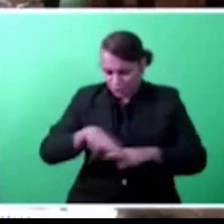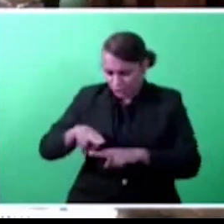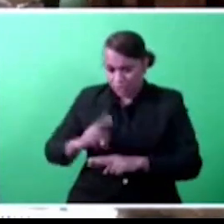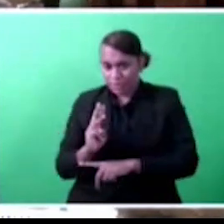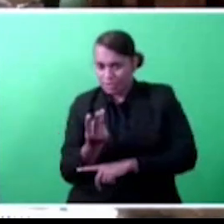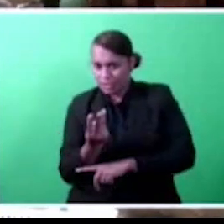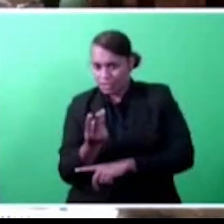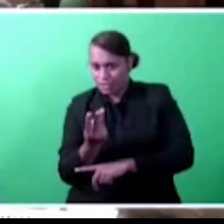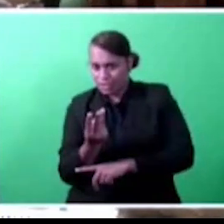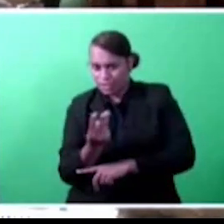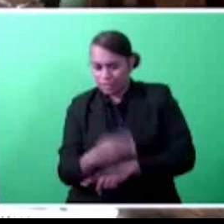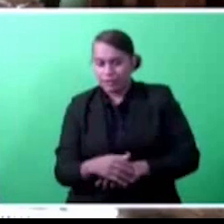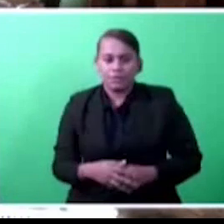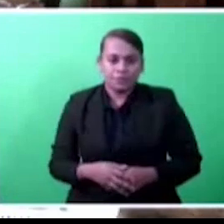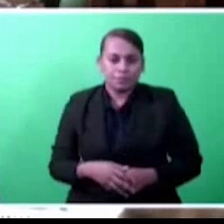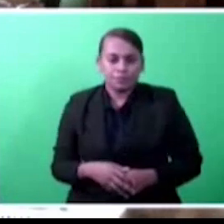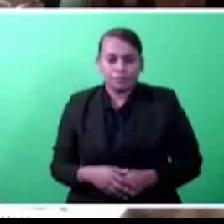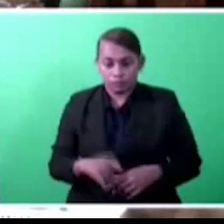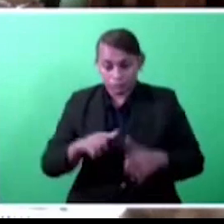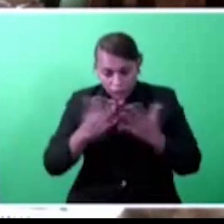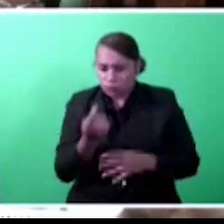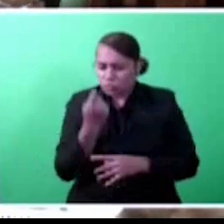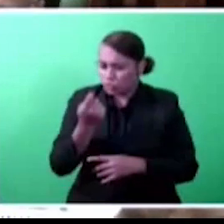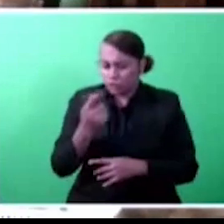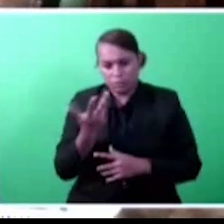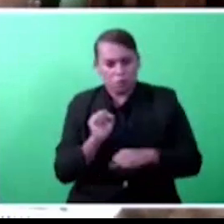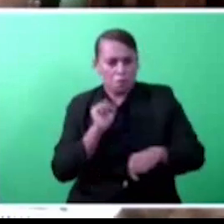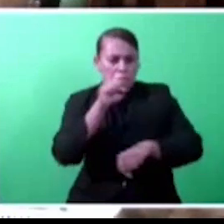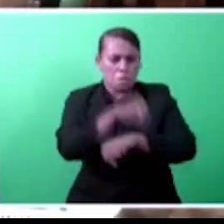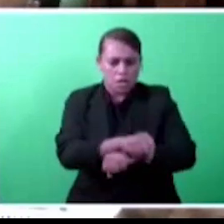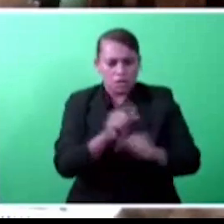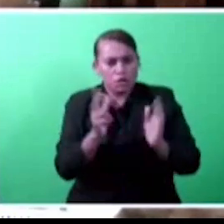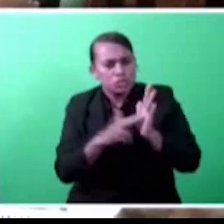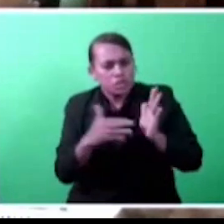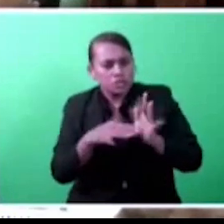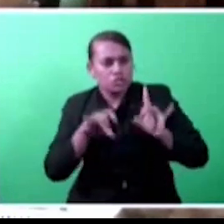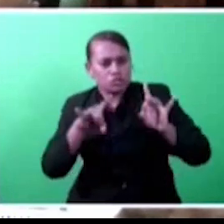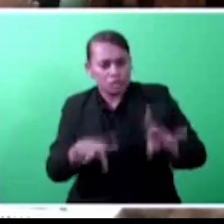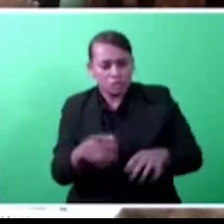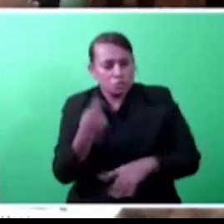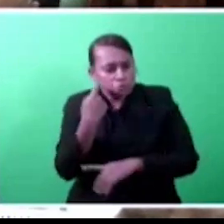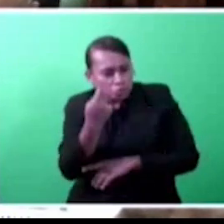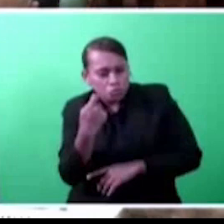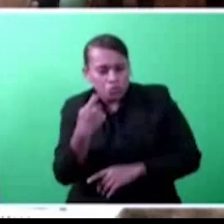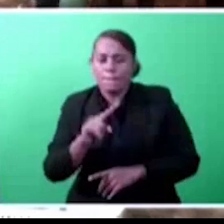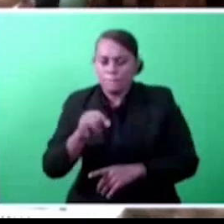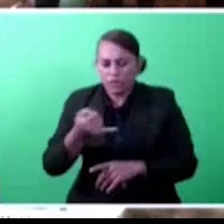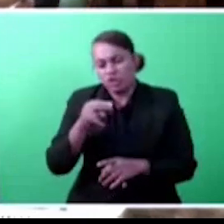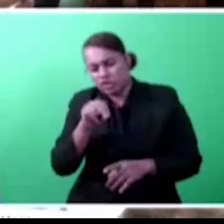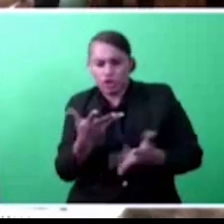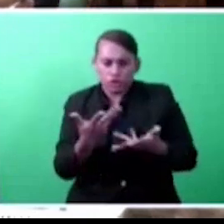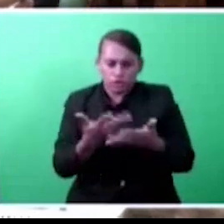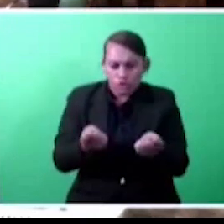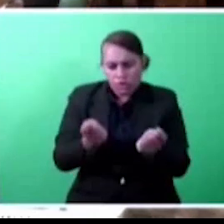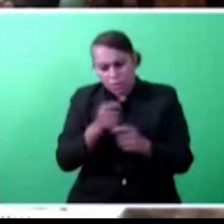indeed, we will probably soon catch up with them, or indeed even beat them very soon with a few legislative amendments we need to make. Just to compare them,